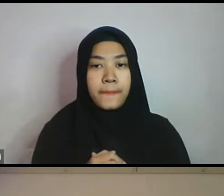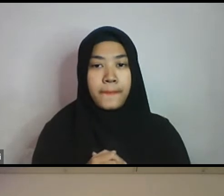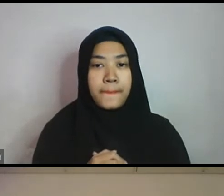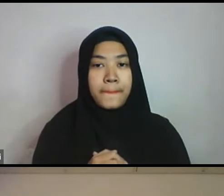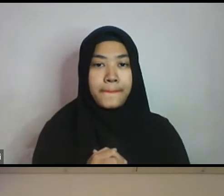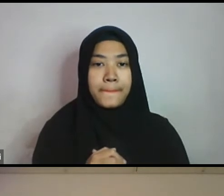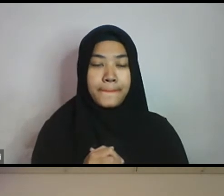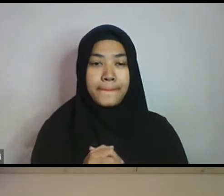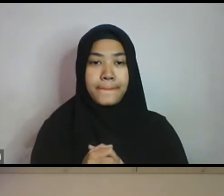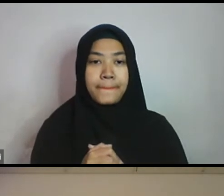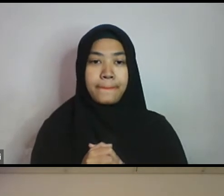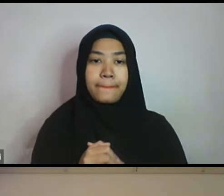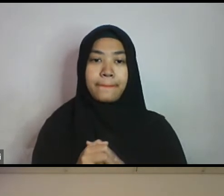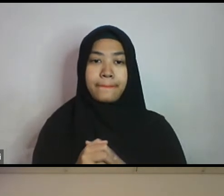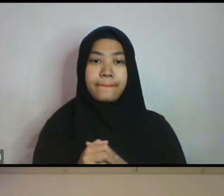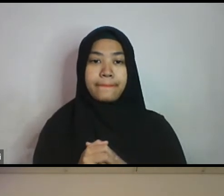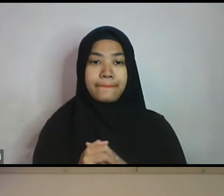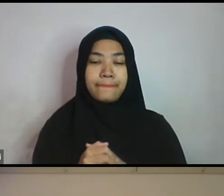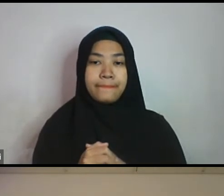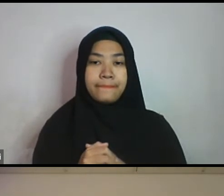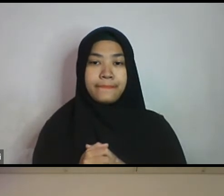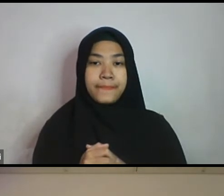disability advocates.